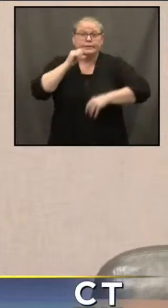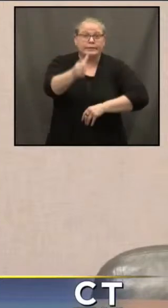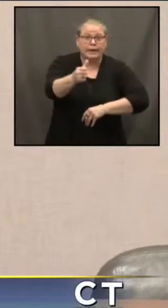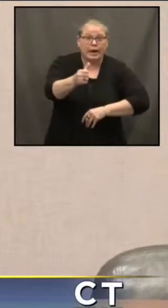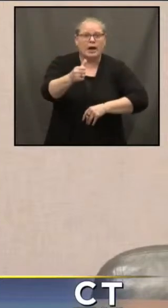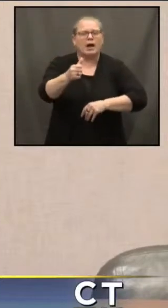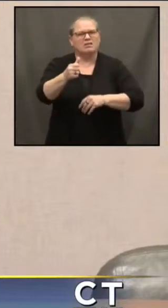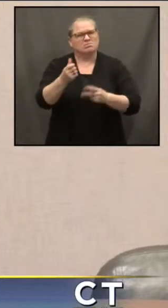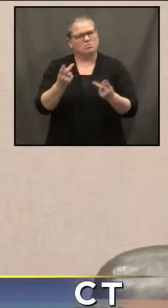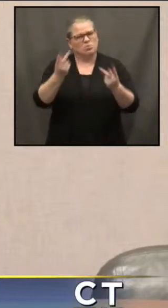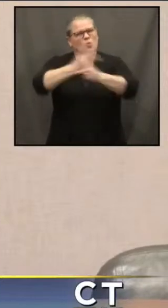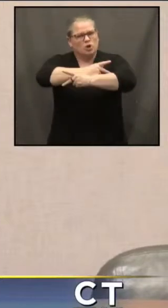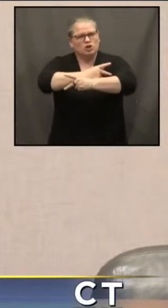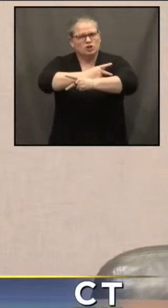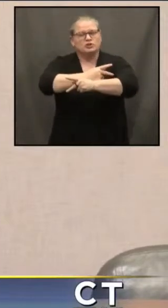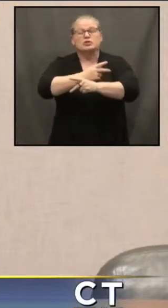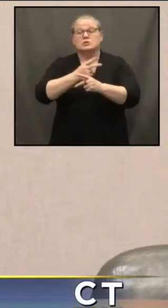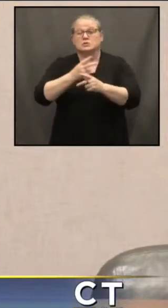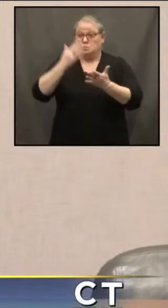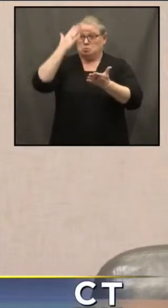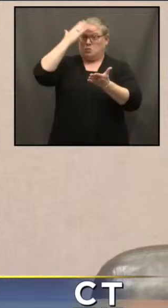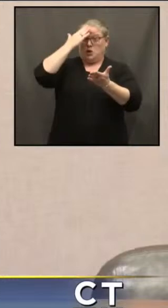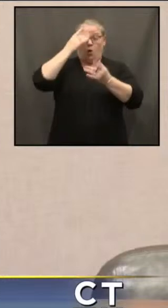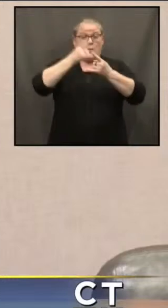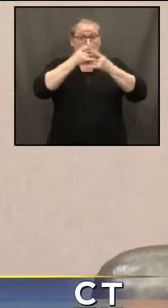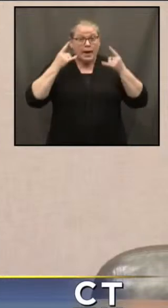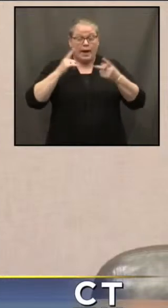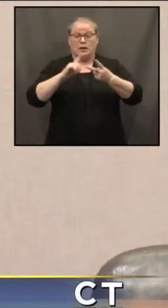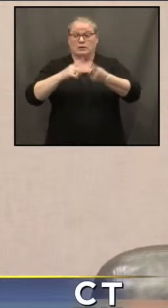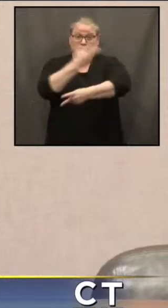to curb the rise in cases that we're seeing.